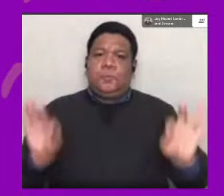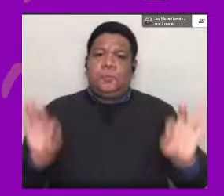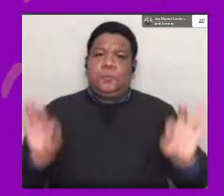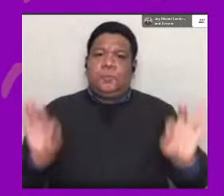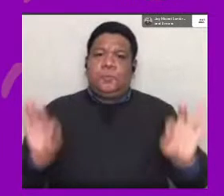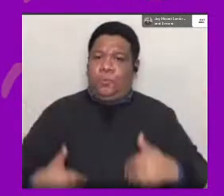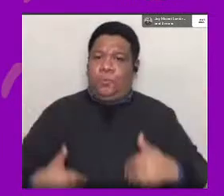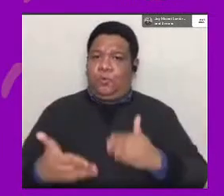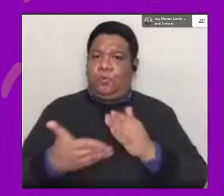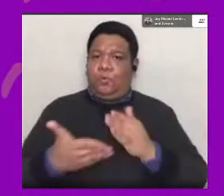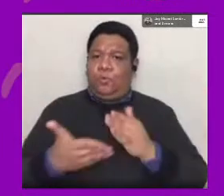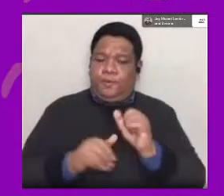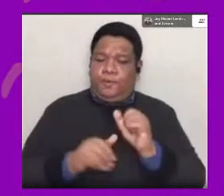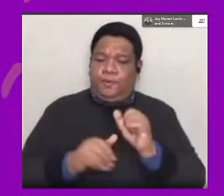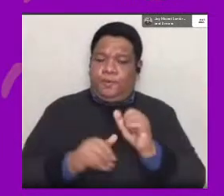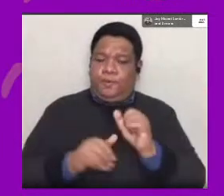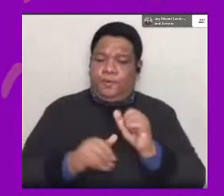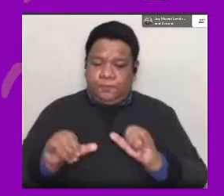rights